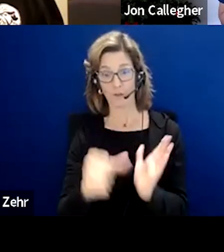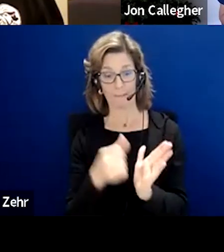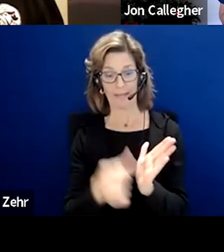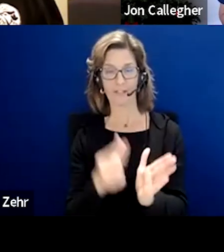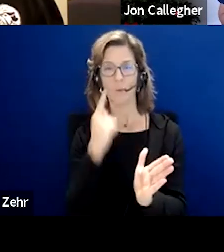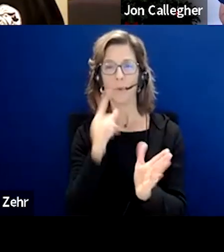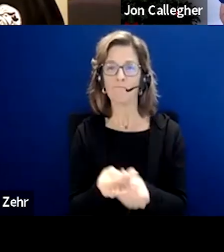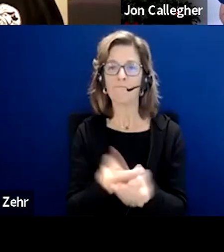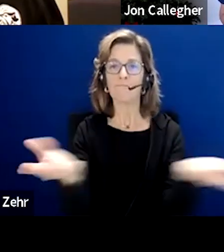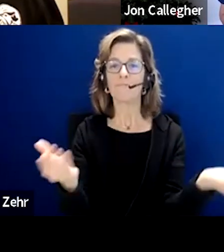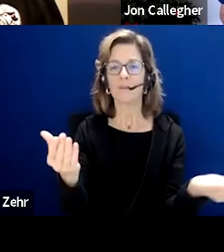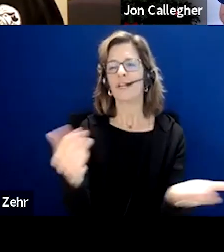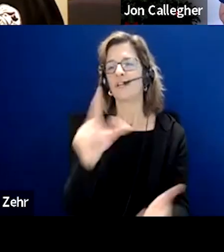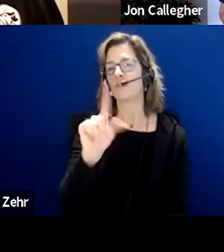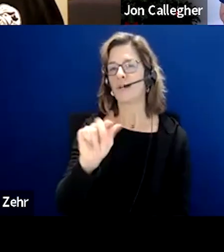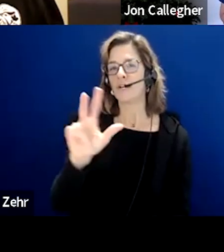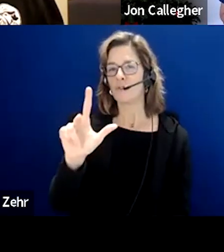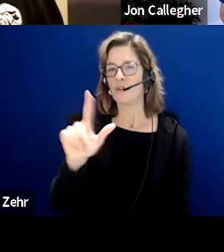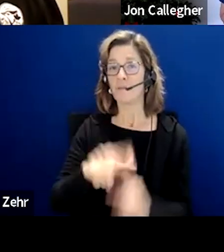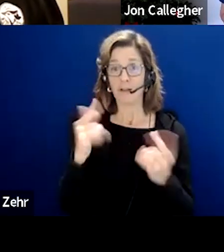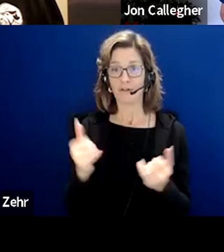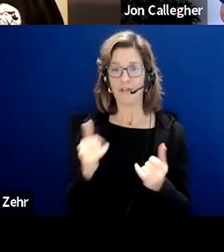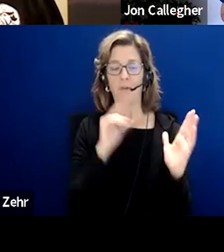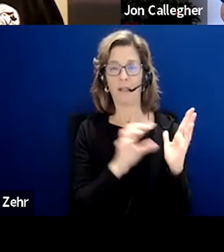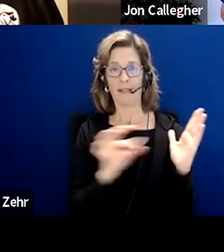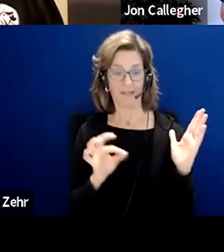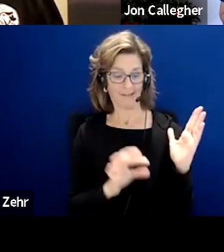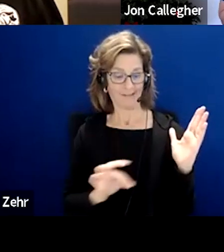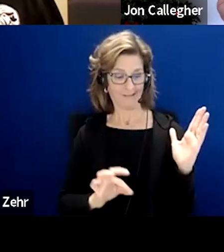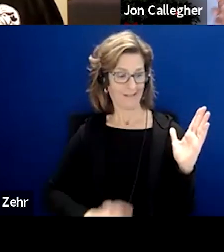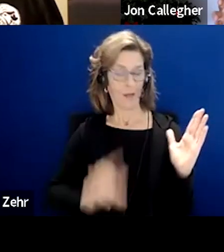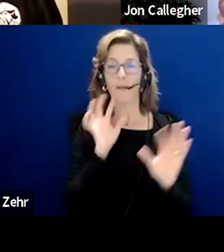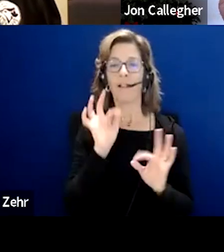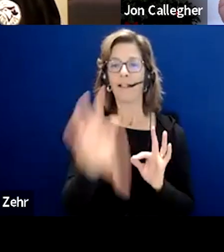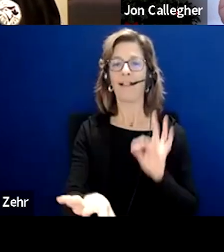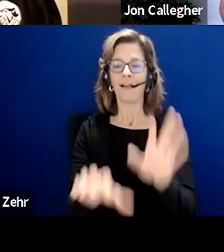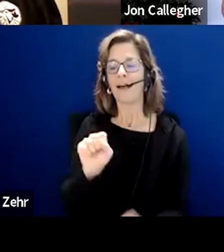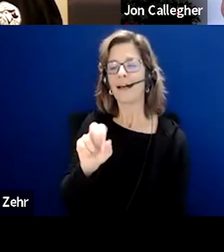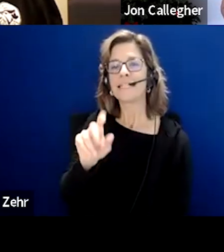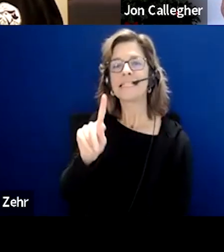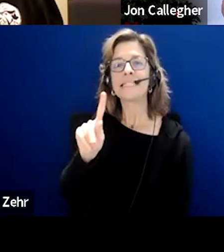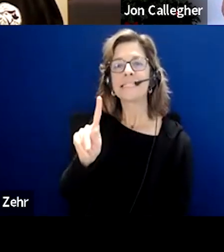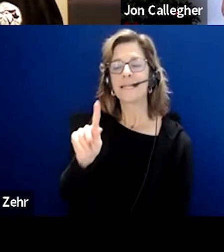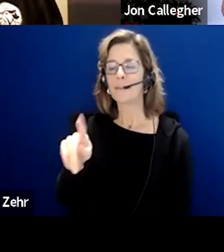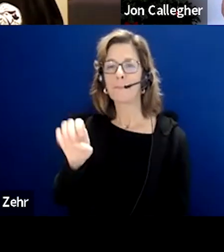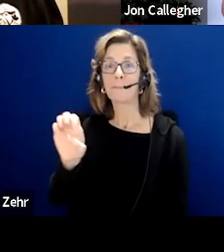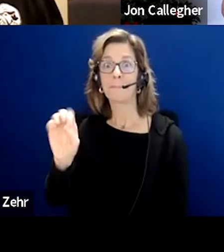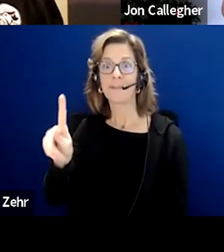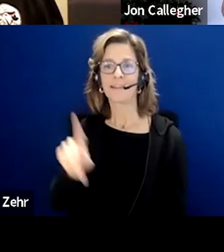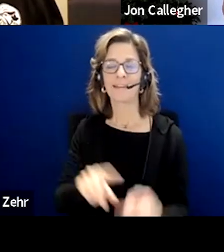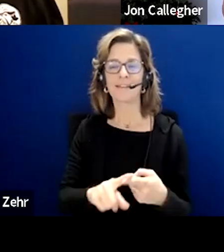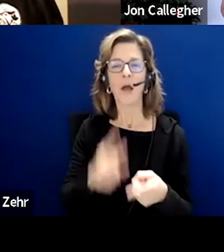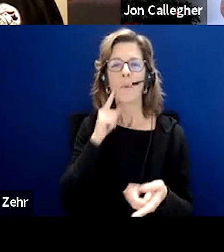general public in the new year. I would like to introduce, I'll say each of their names first and then have them